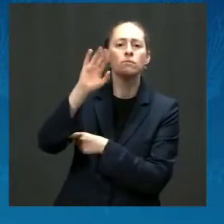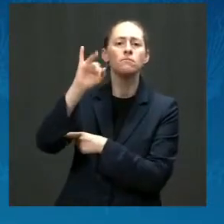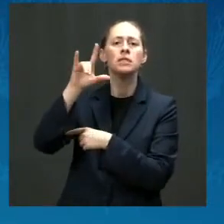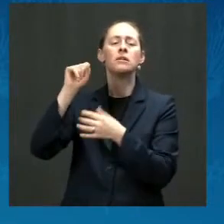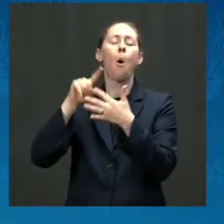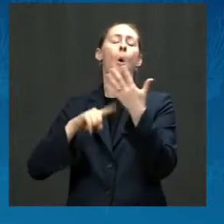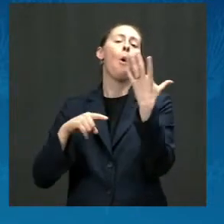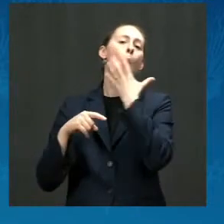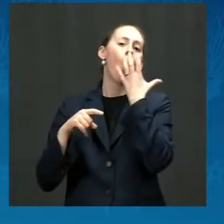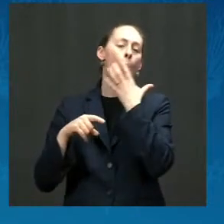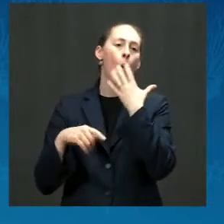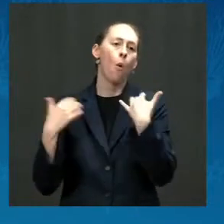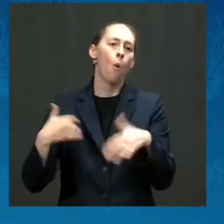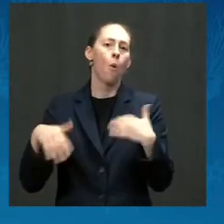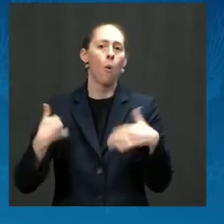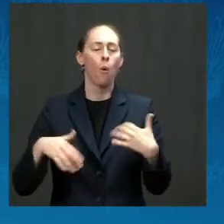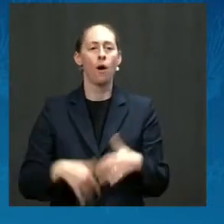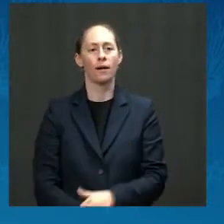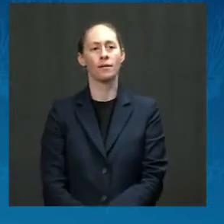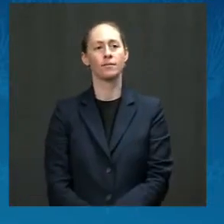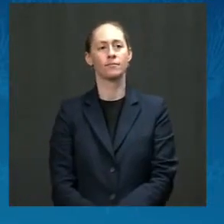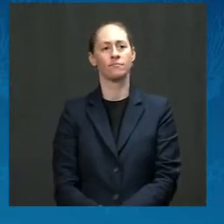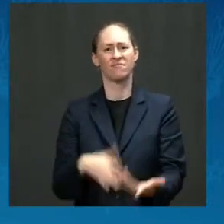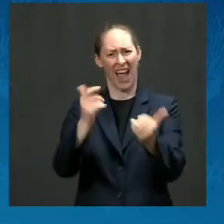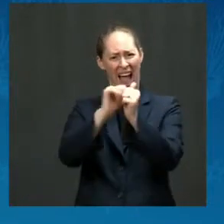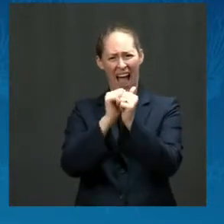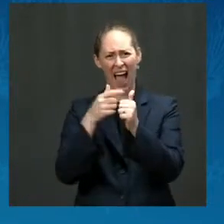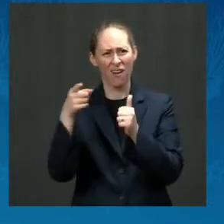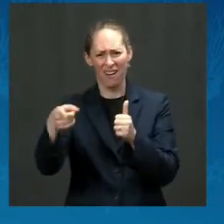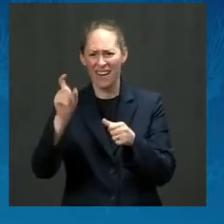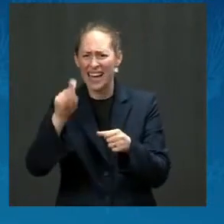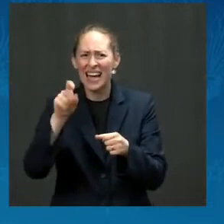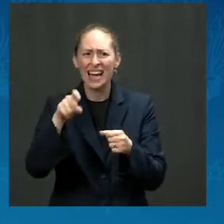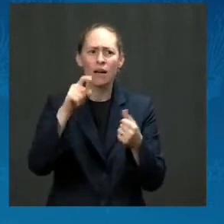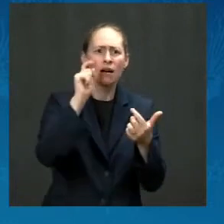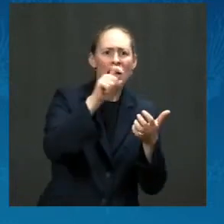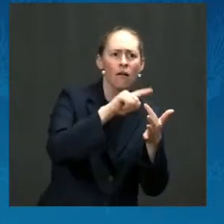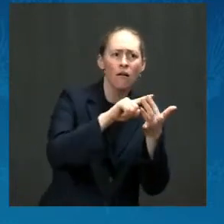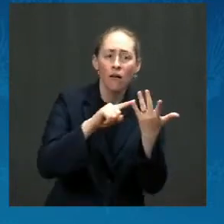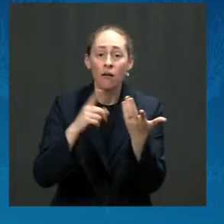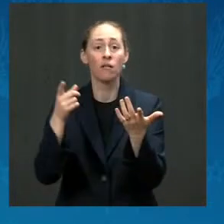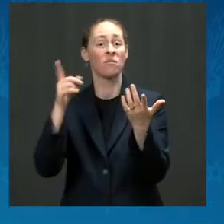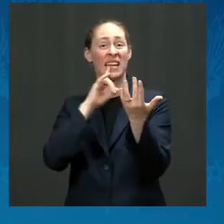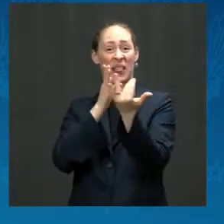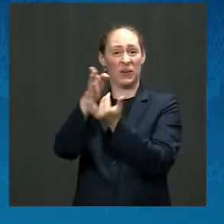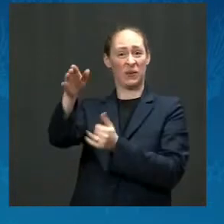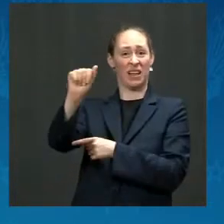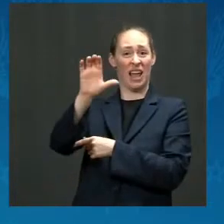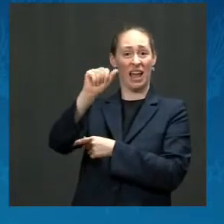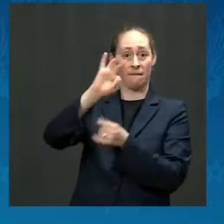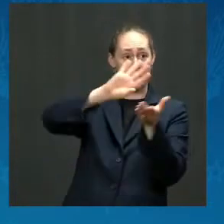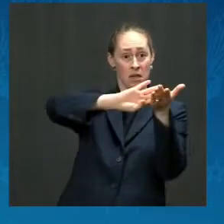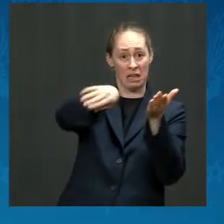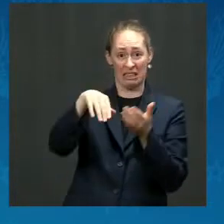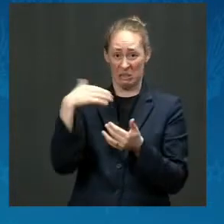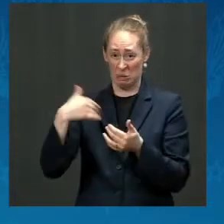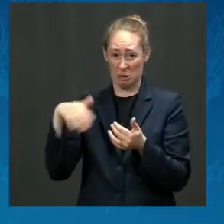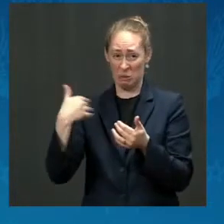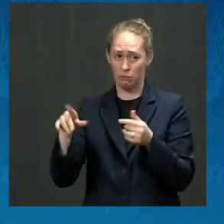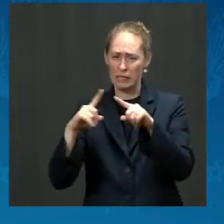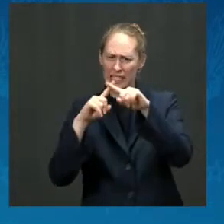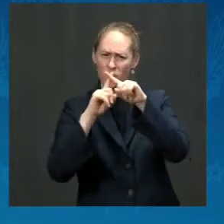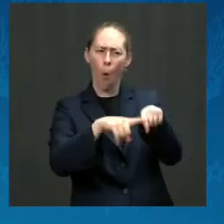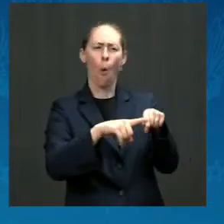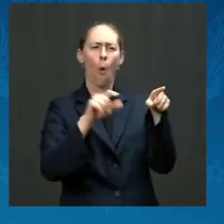ACA's exchanges. Every year during open enrollment, we choose the plan that works best for our family. Thanks to the ACA's